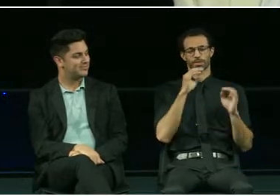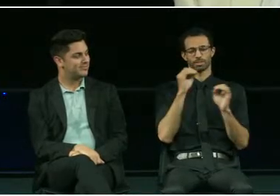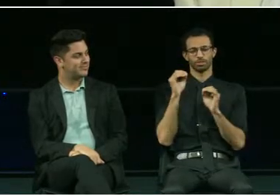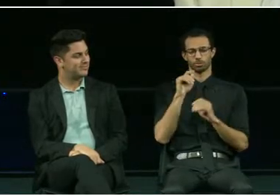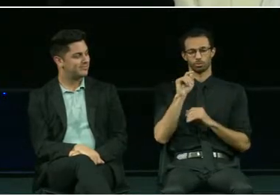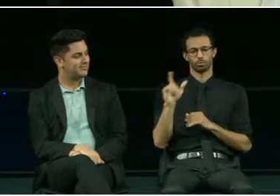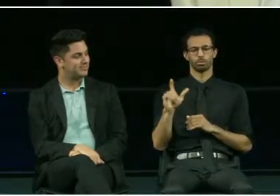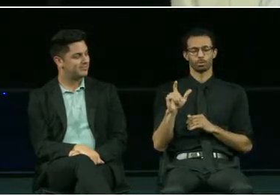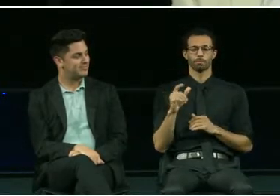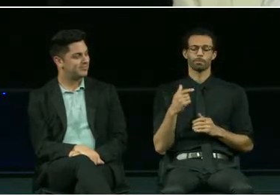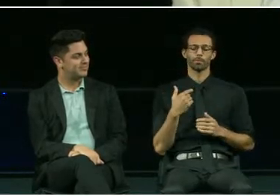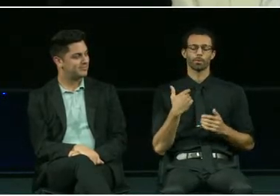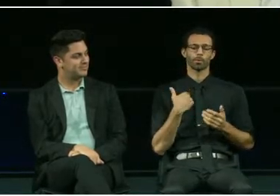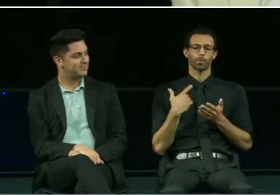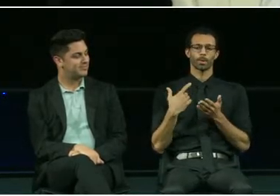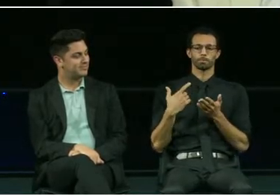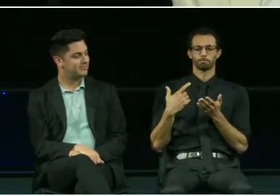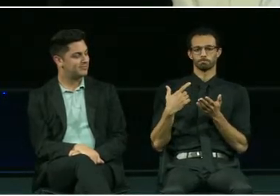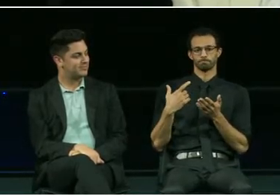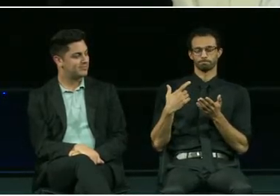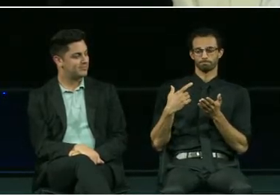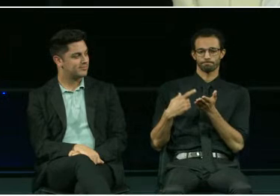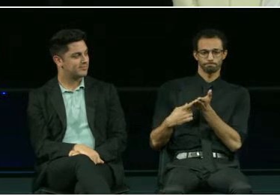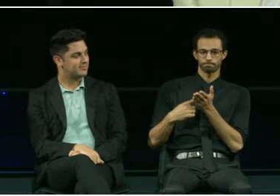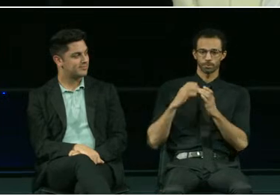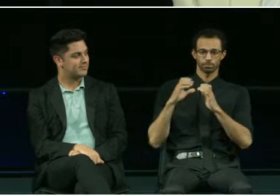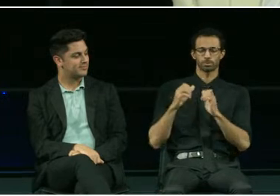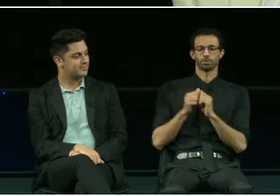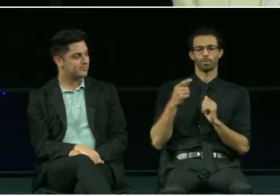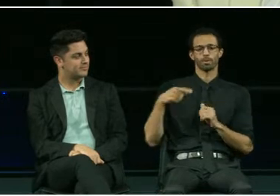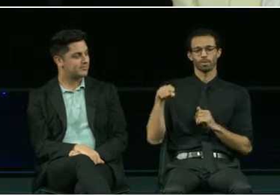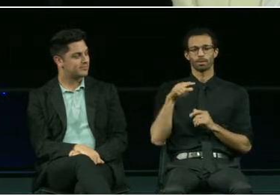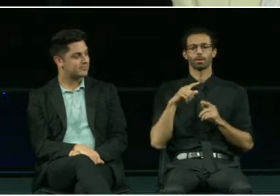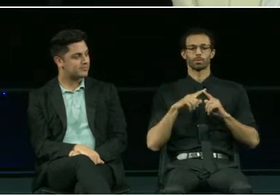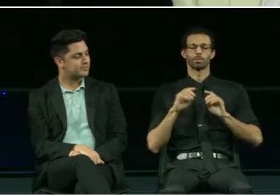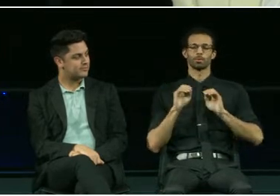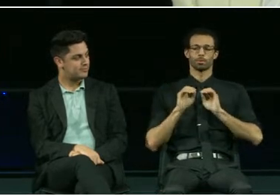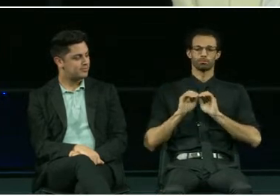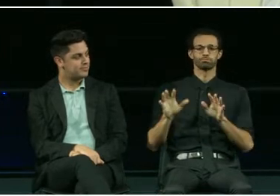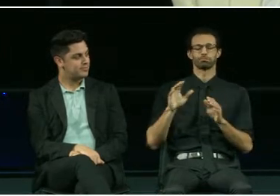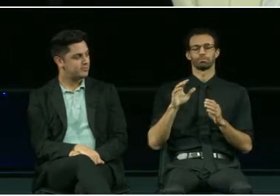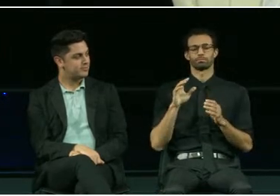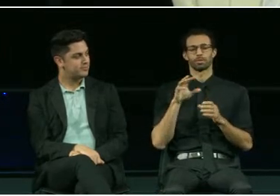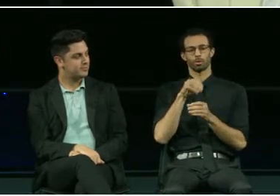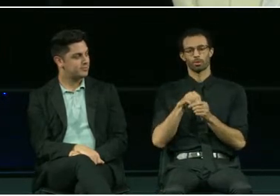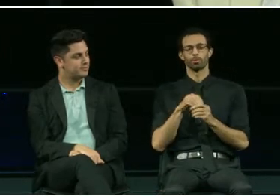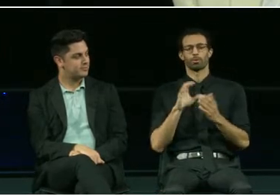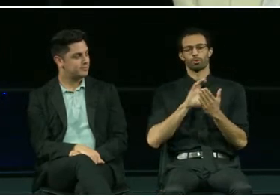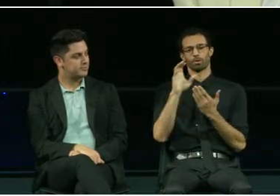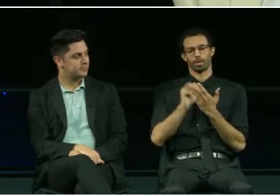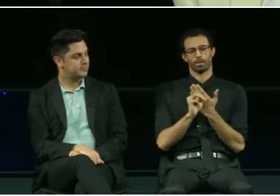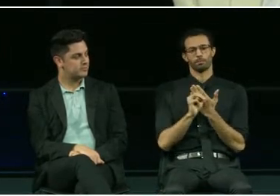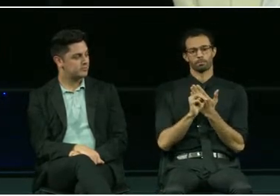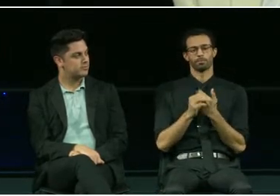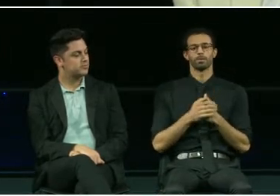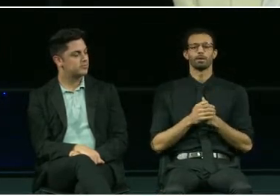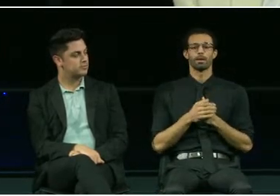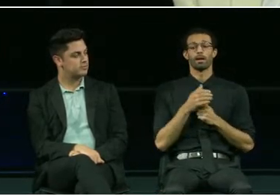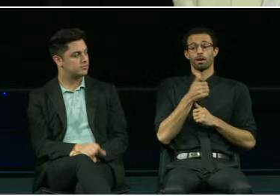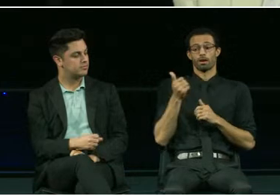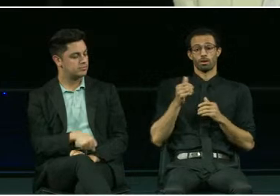so we're speaking with them, and gonna get the film out through that curriculum. And then other organizations